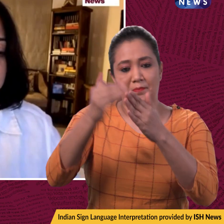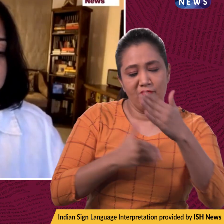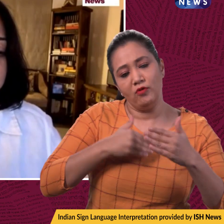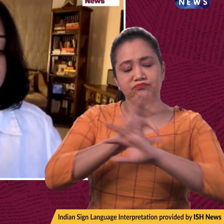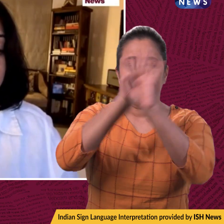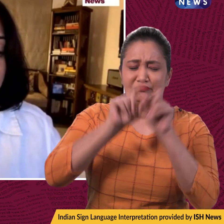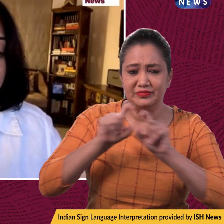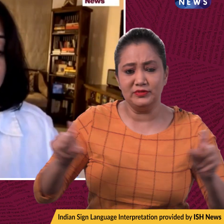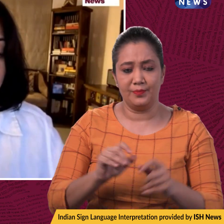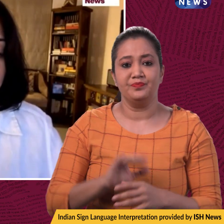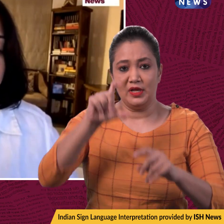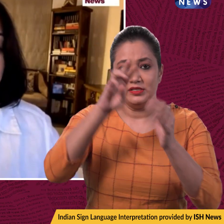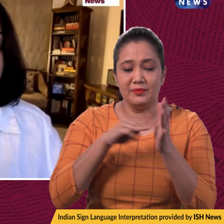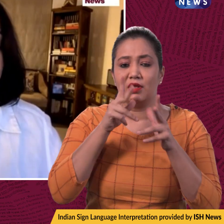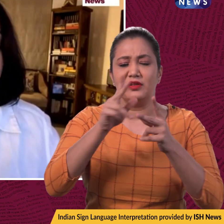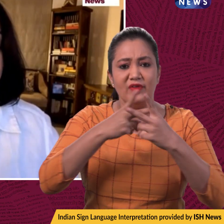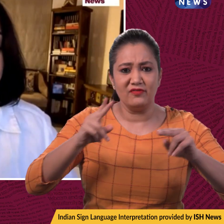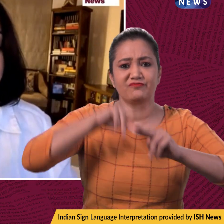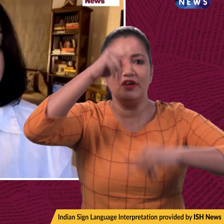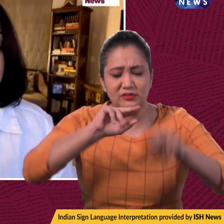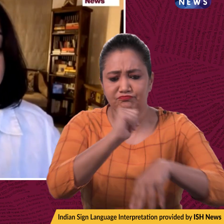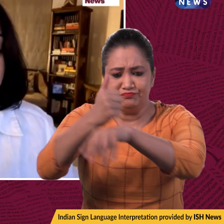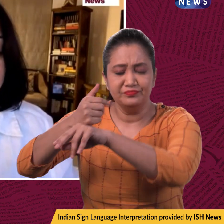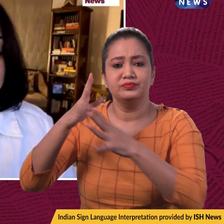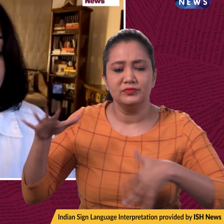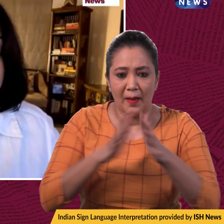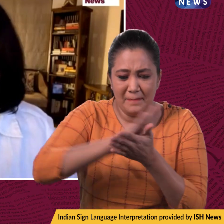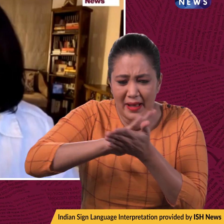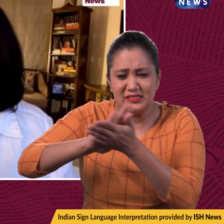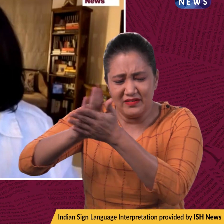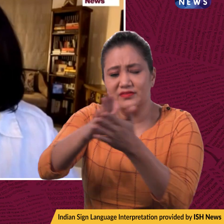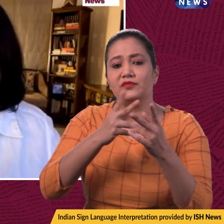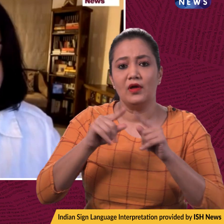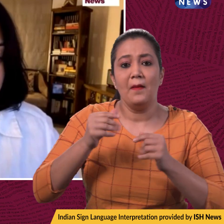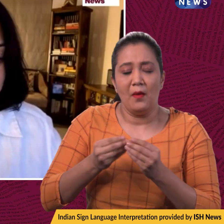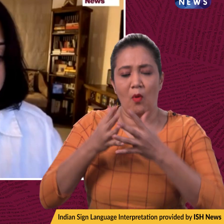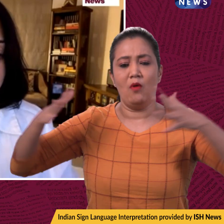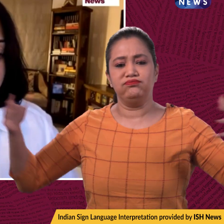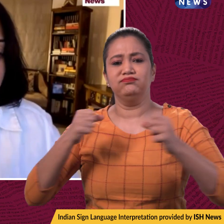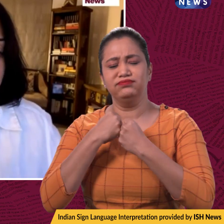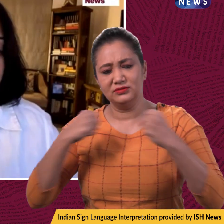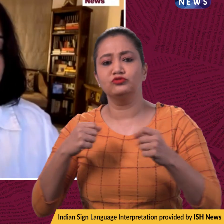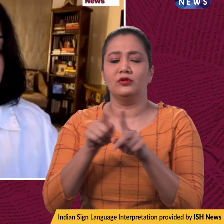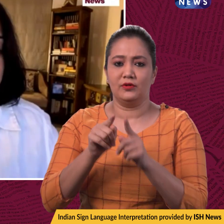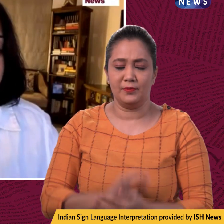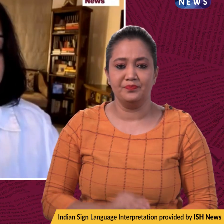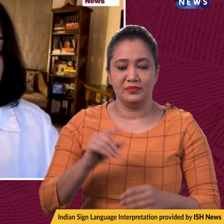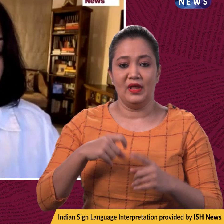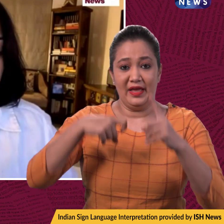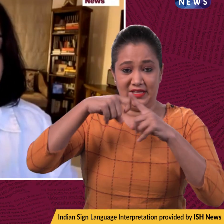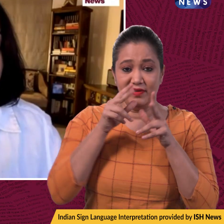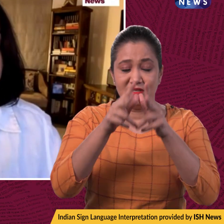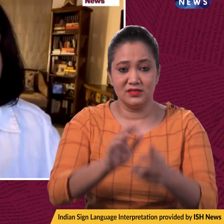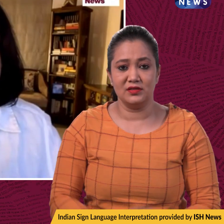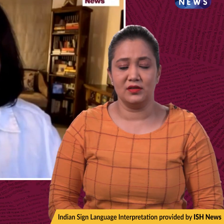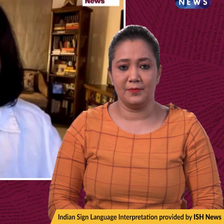Chief Minister has said that the new sewer treatment plants are being built and capacity of existing plants are being increased. Mr. Kejriwal said, and I